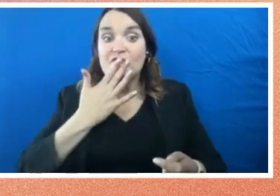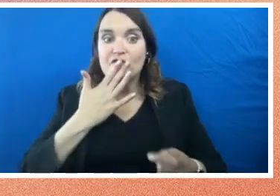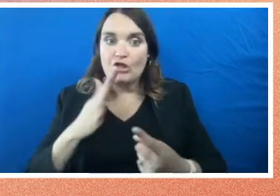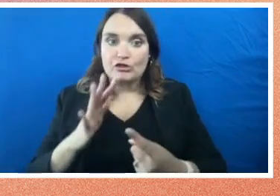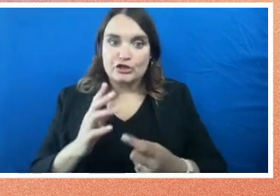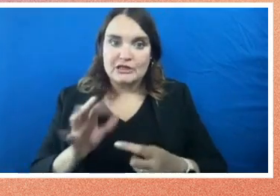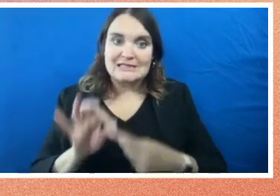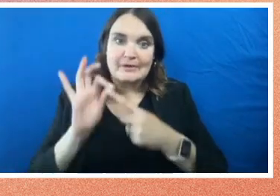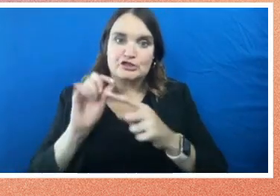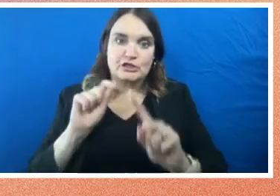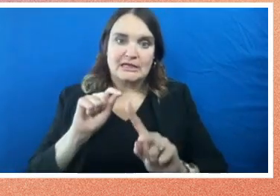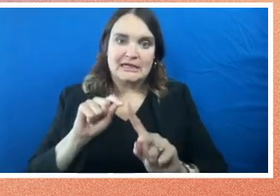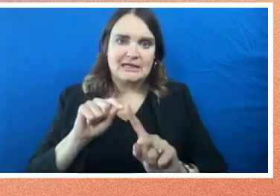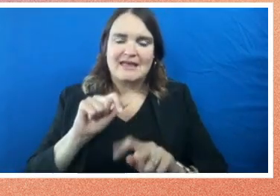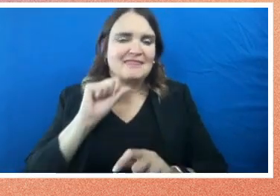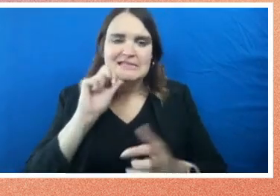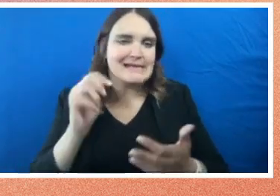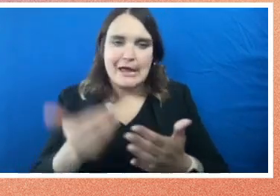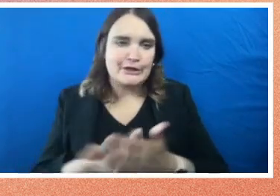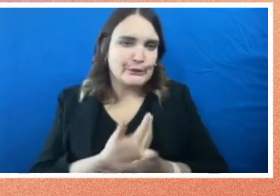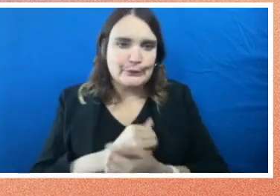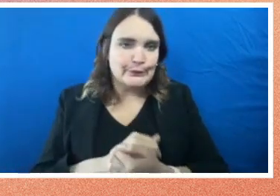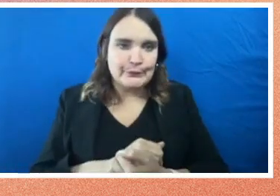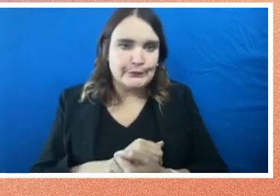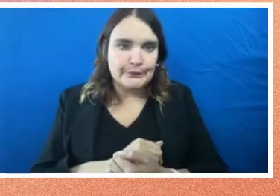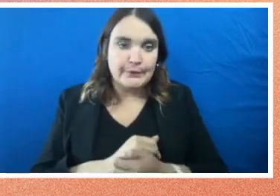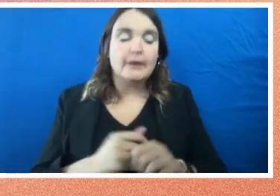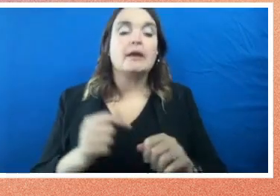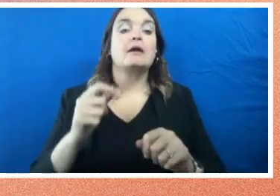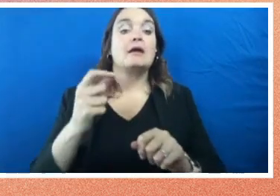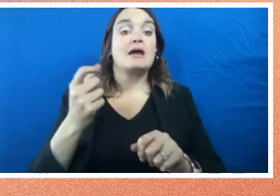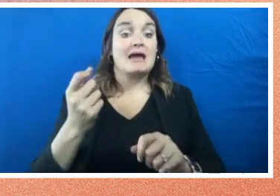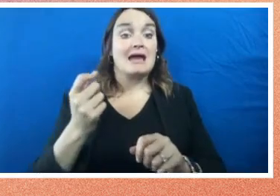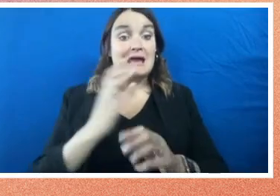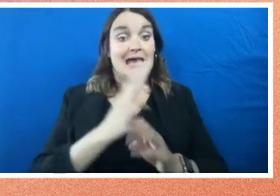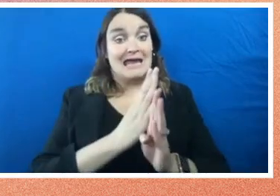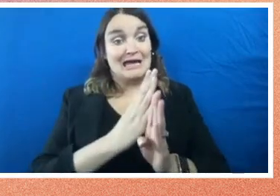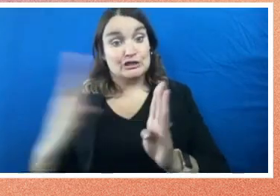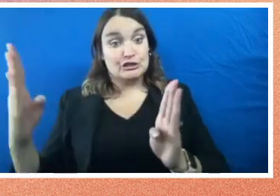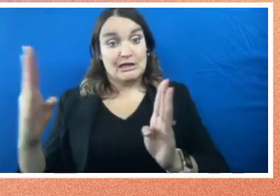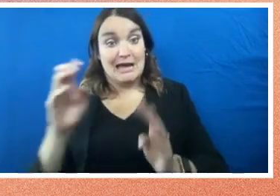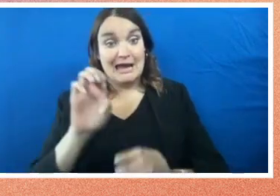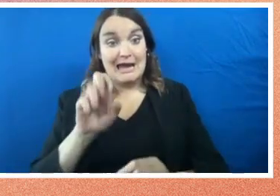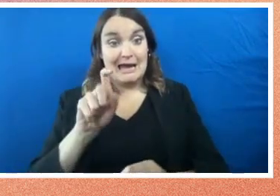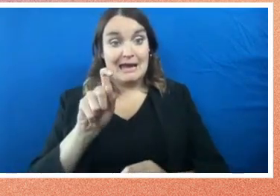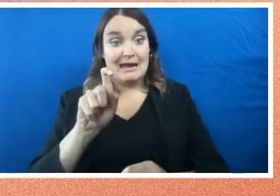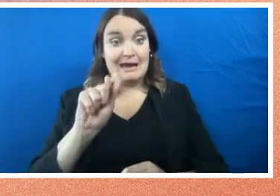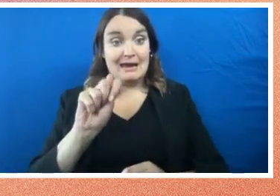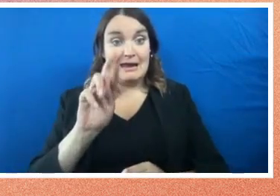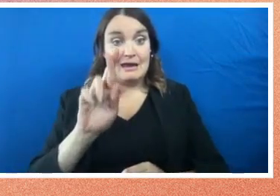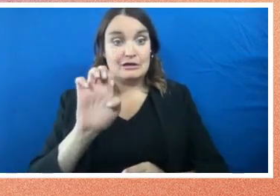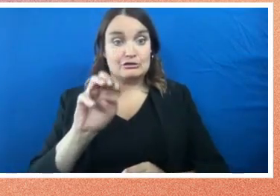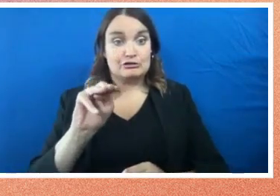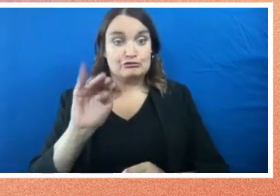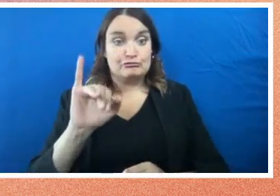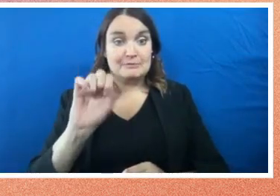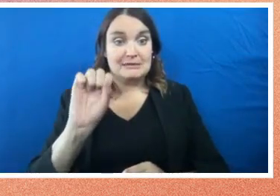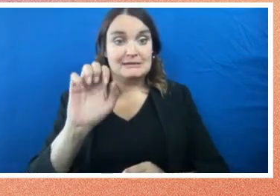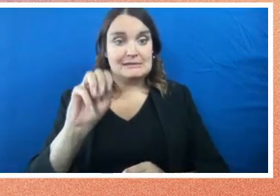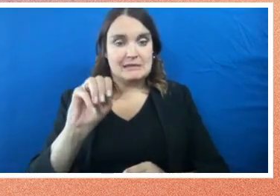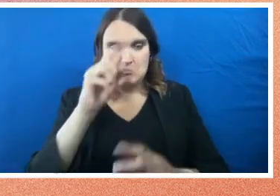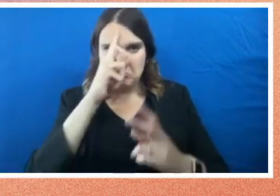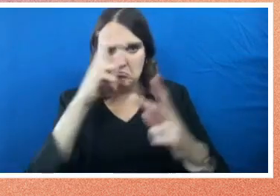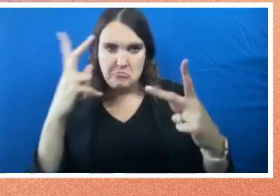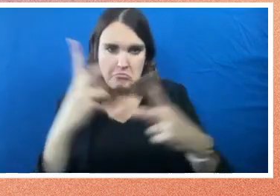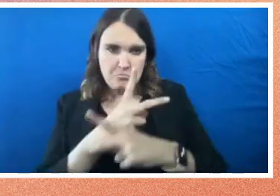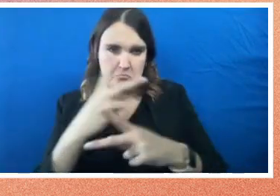new. While this extremism is finding new and creative ways to burst out into